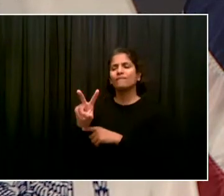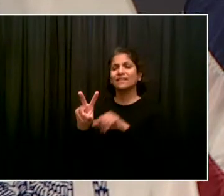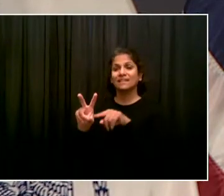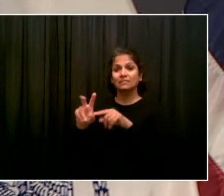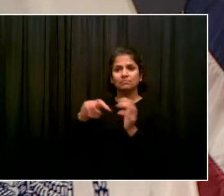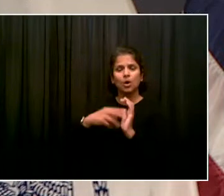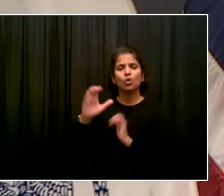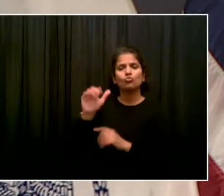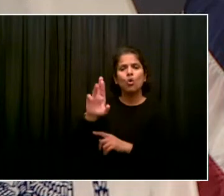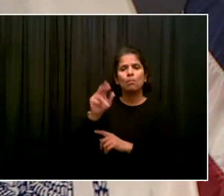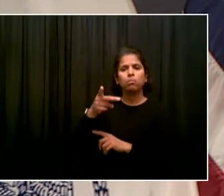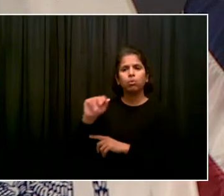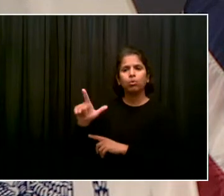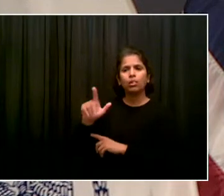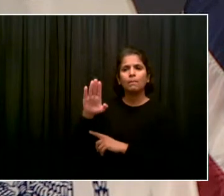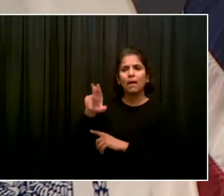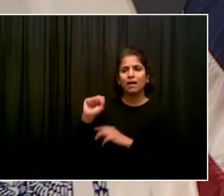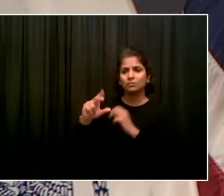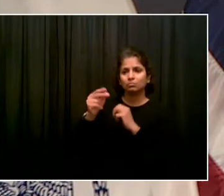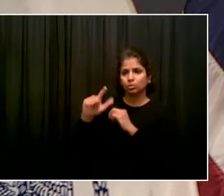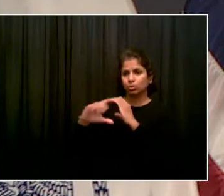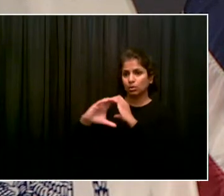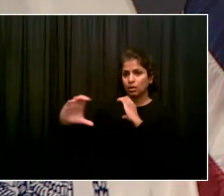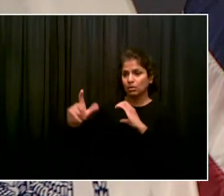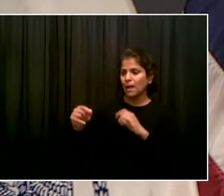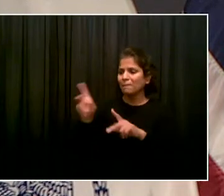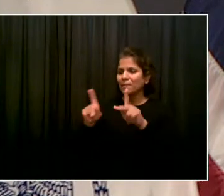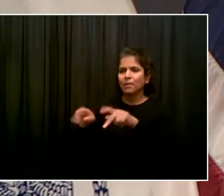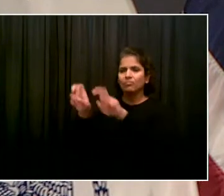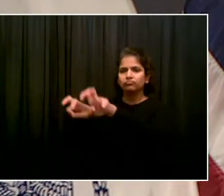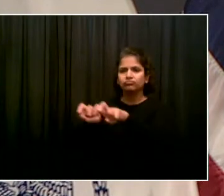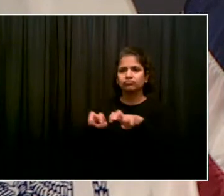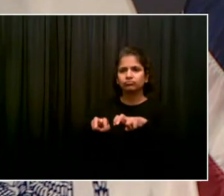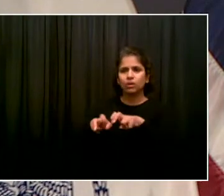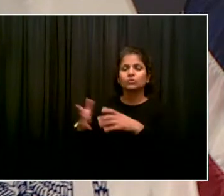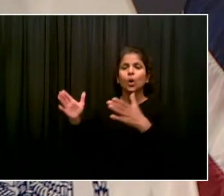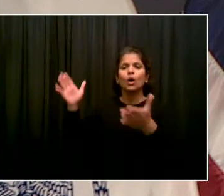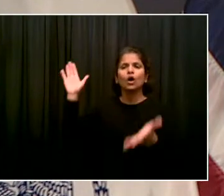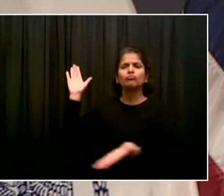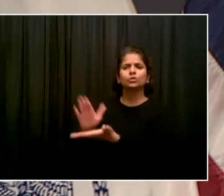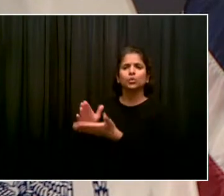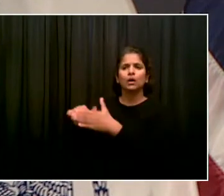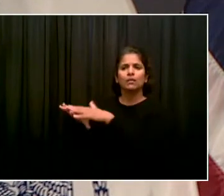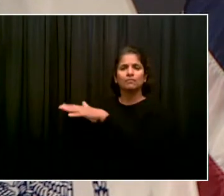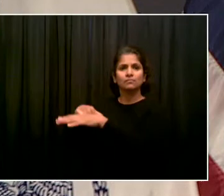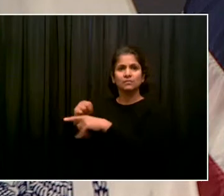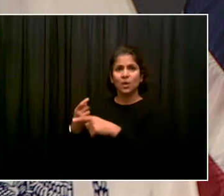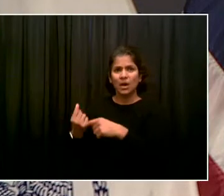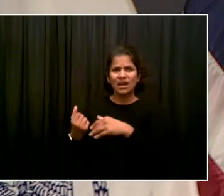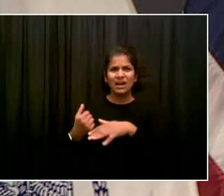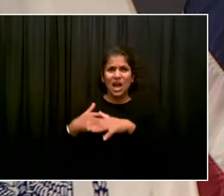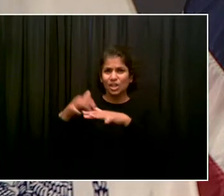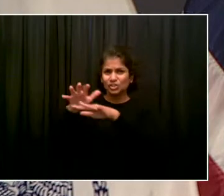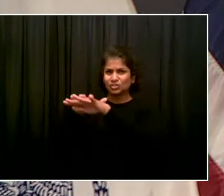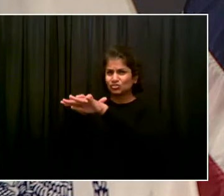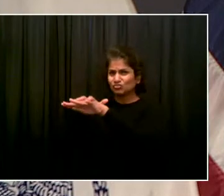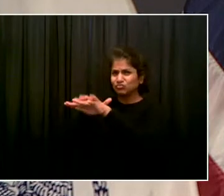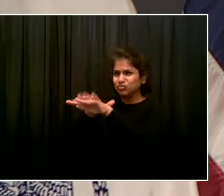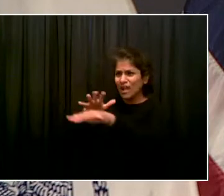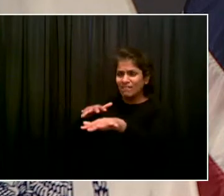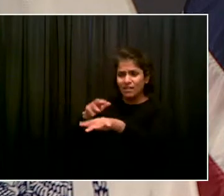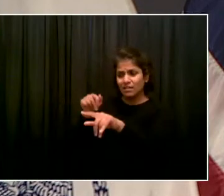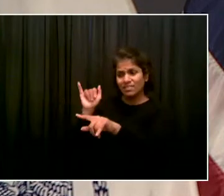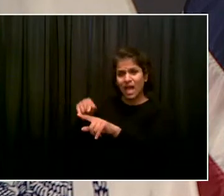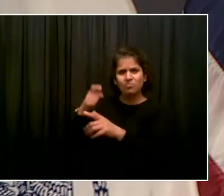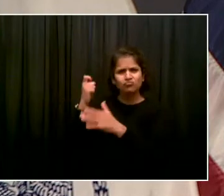Is your thinking changing at all on short-term traffic relief measures? That's something we're going to look at for sure, Steve.